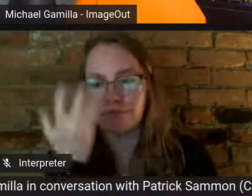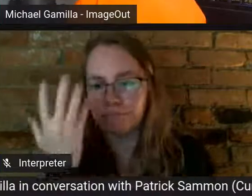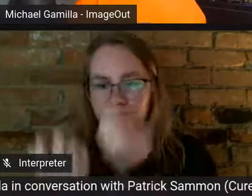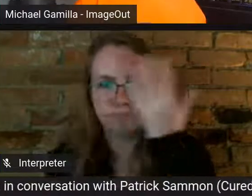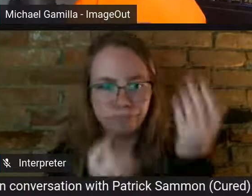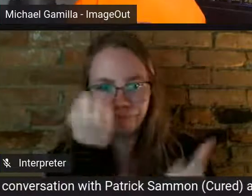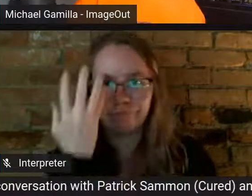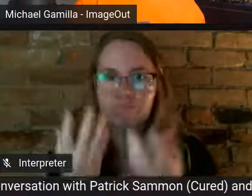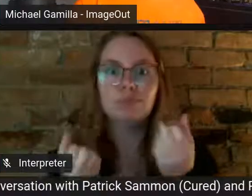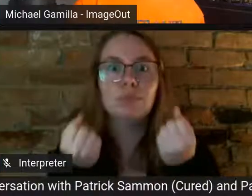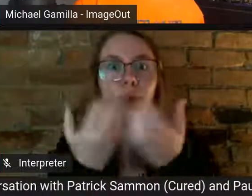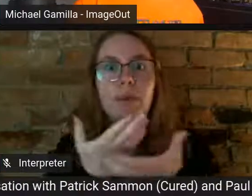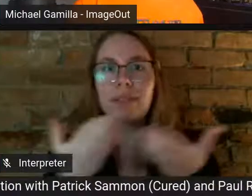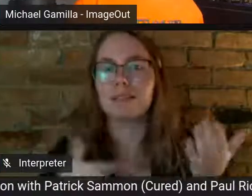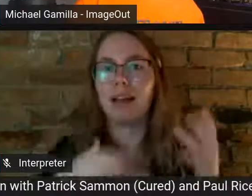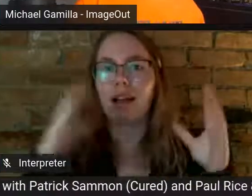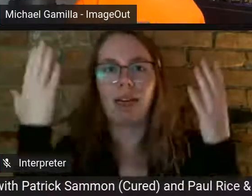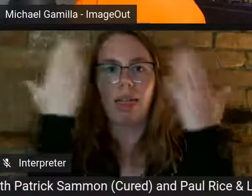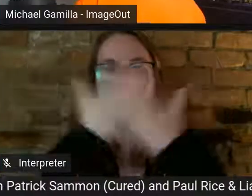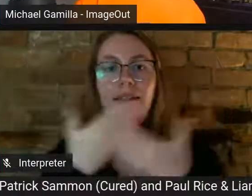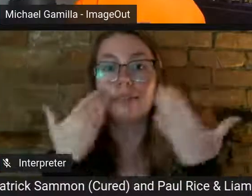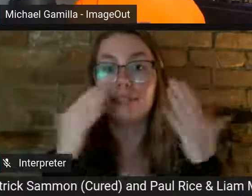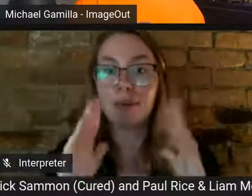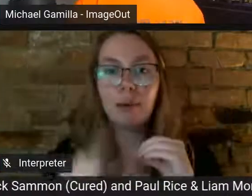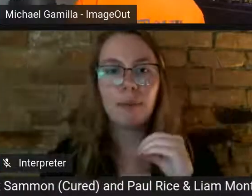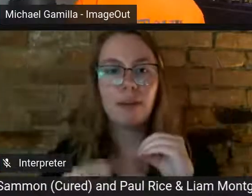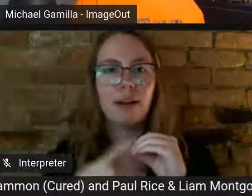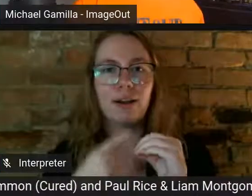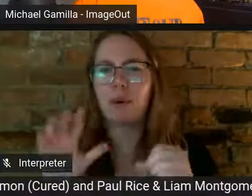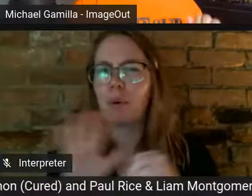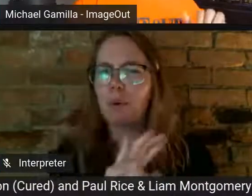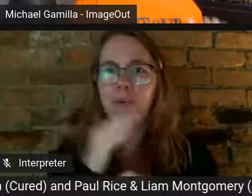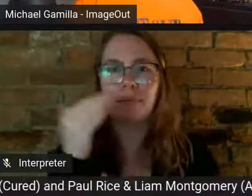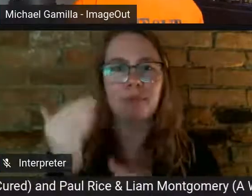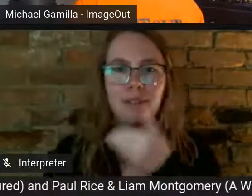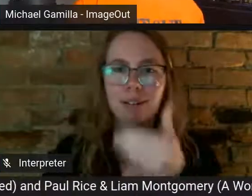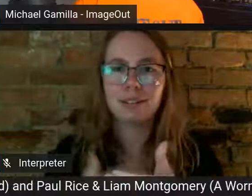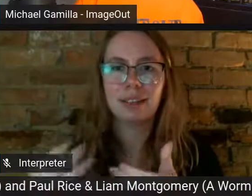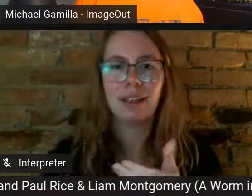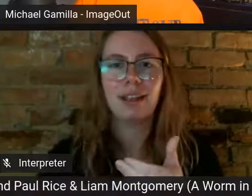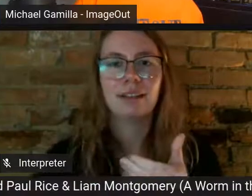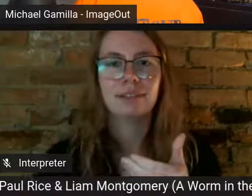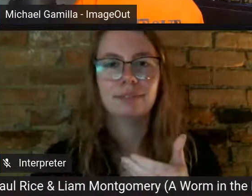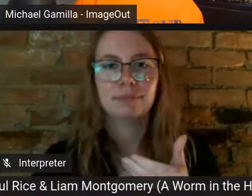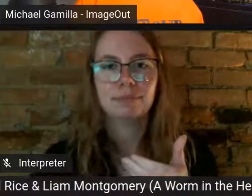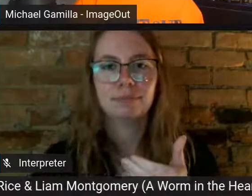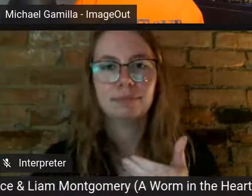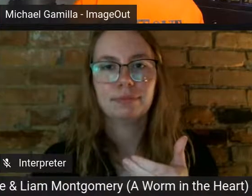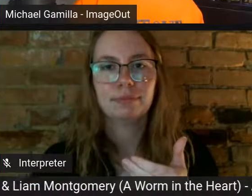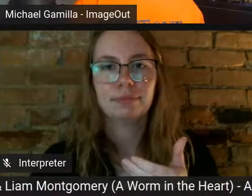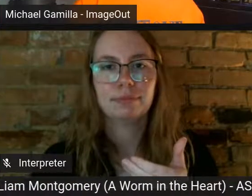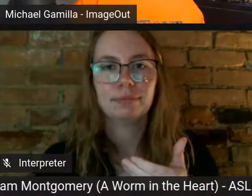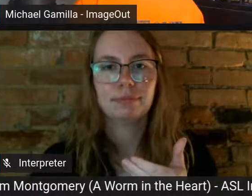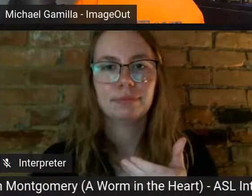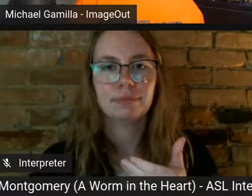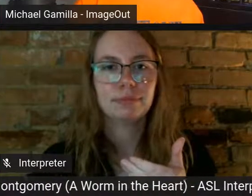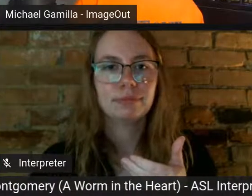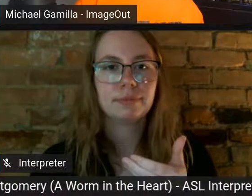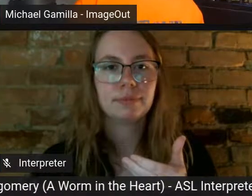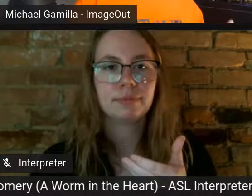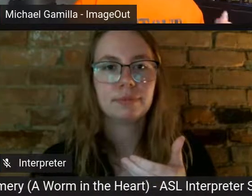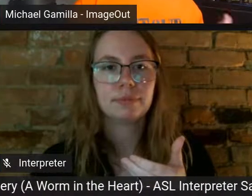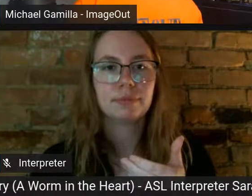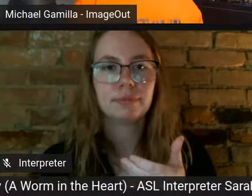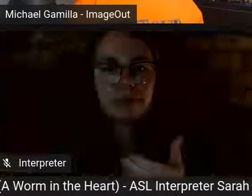I did not know about, you know, the whole process. And it's very difficult to take for